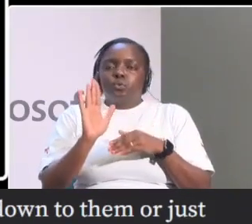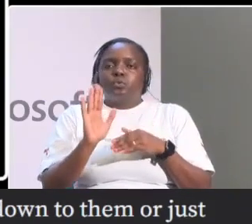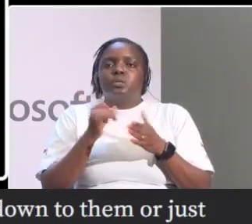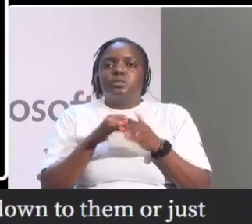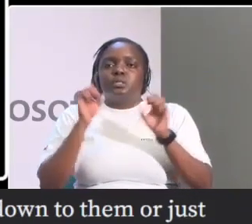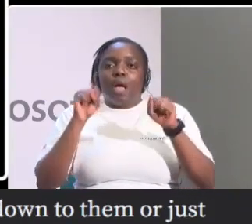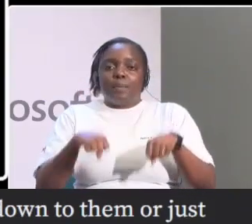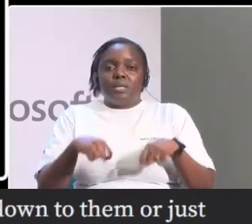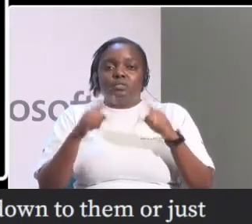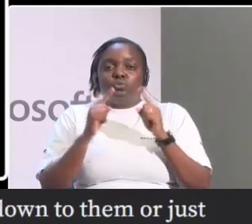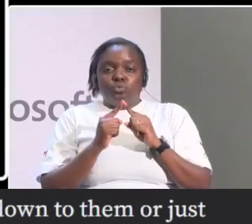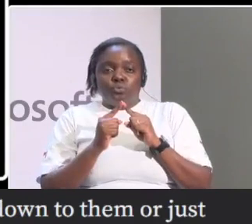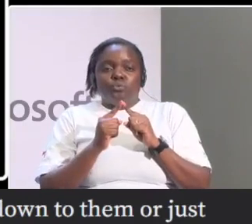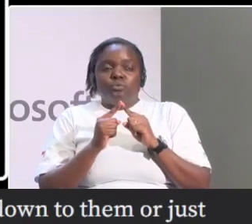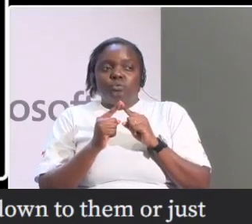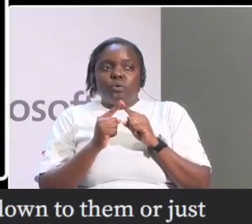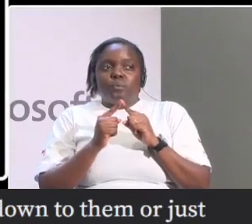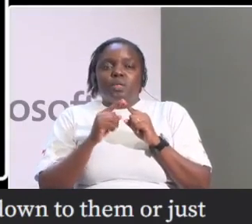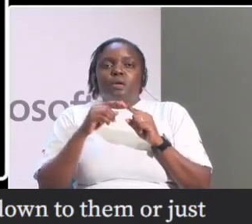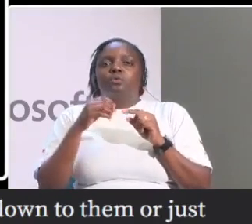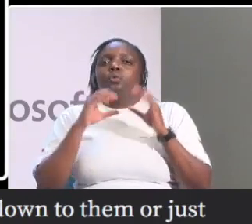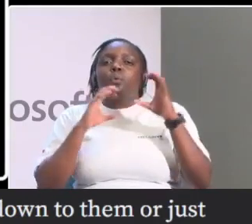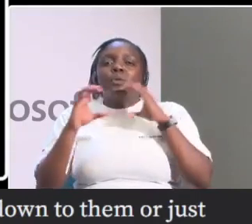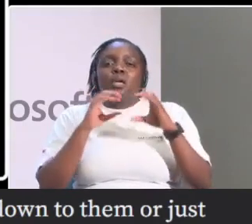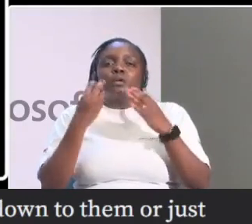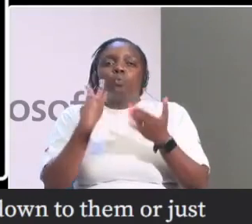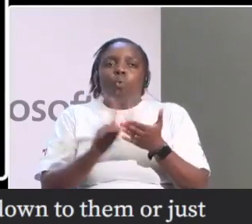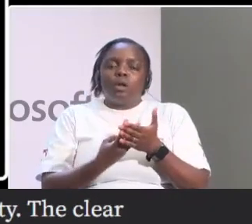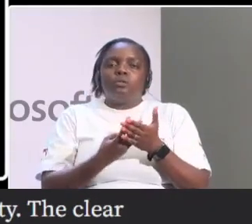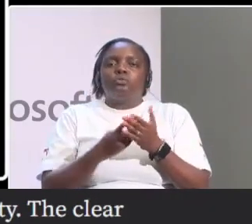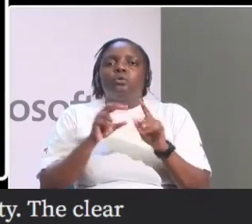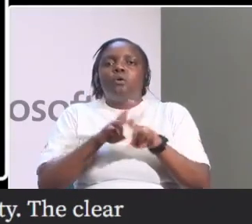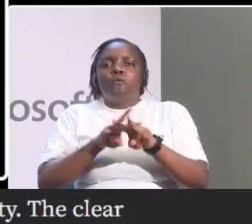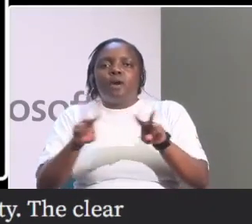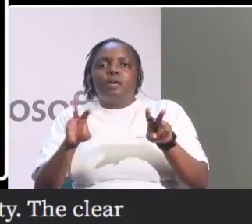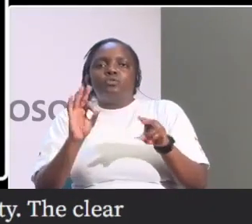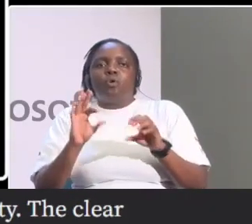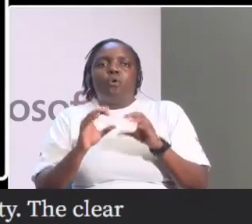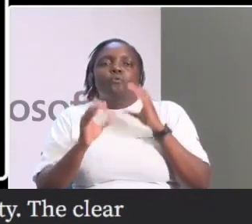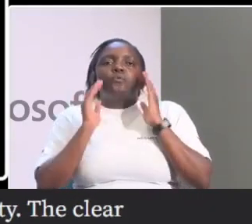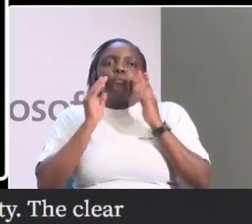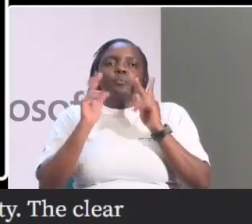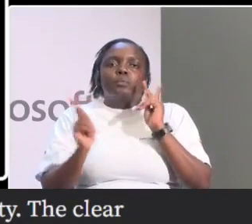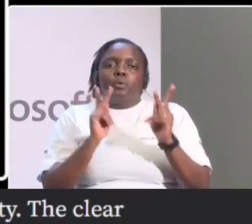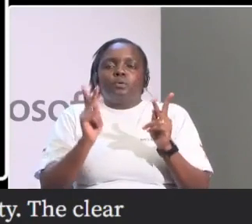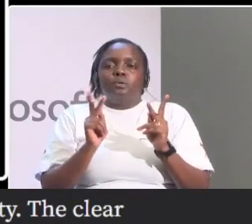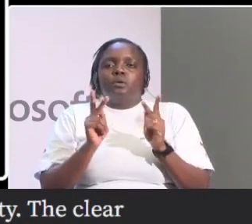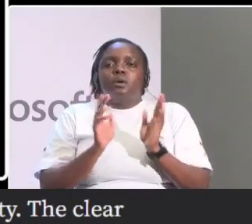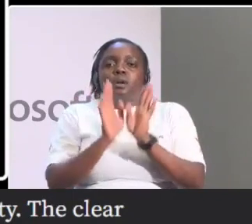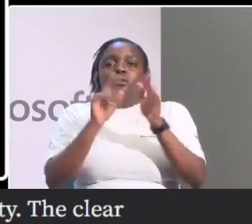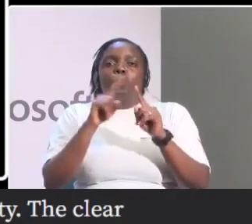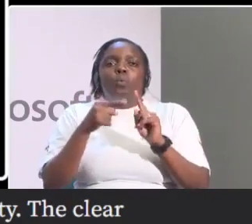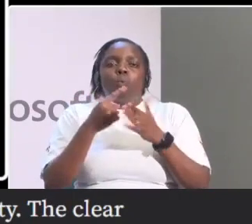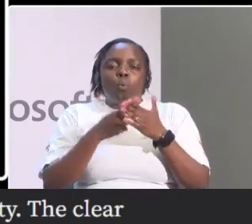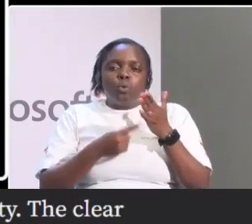the ability to effectively communicate this to a variety of audiences. Very simply put, clarity is when